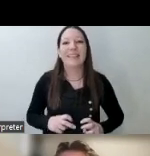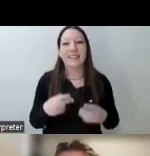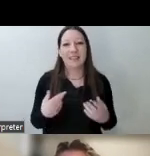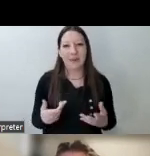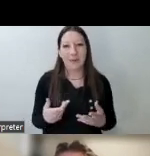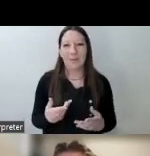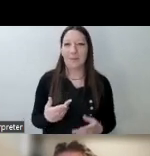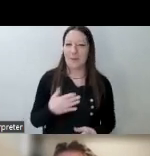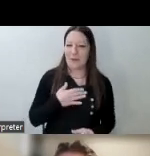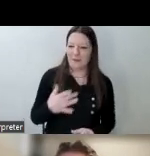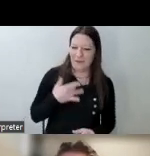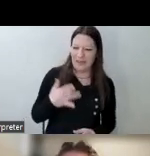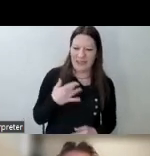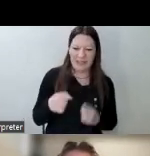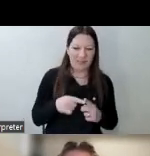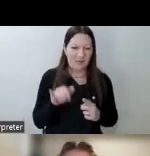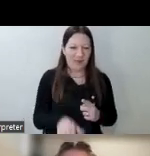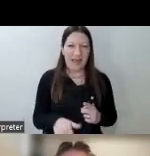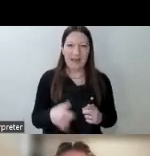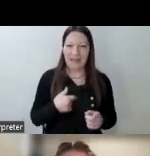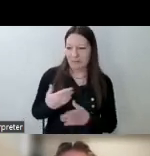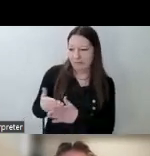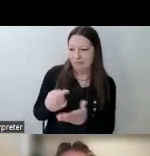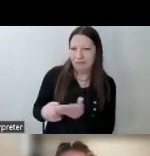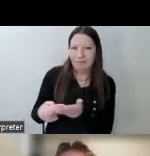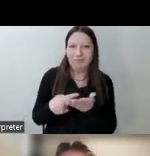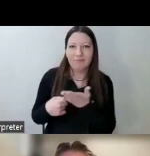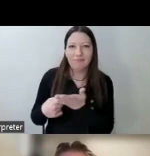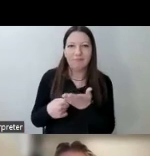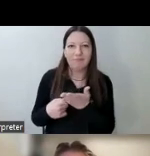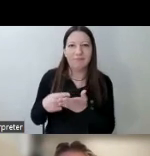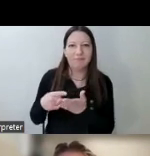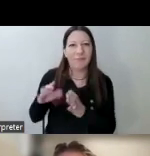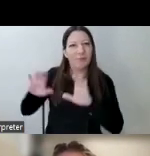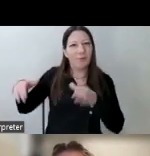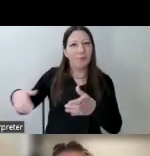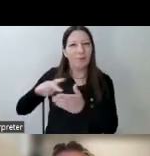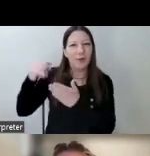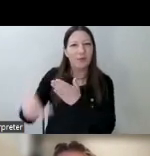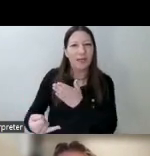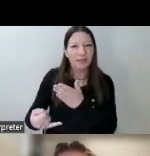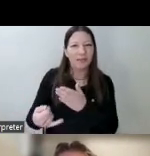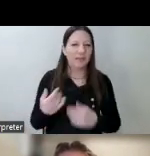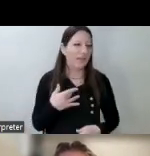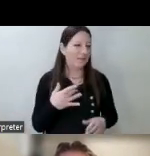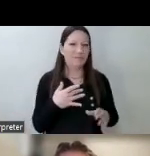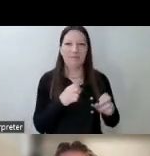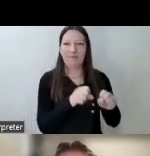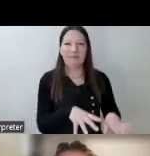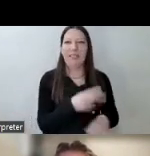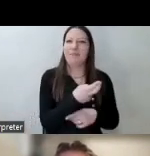working on MDSSA projects, I made quite a big shift in terms of what I was really trying to do with the Life of Fire